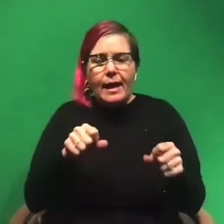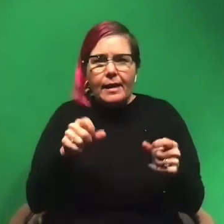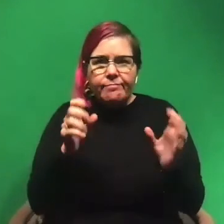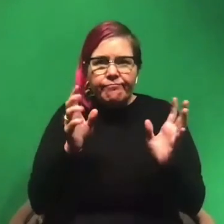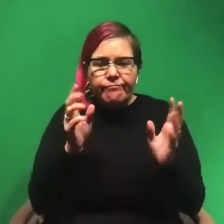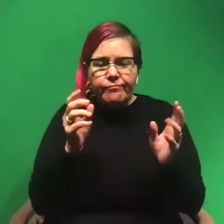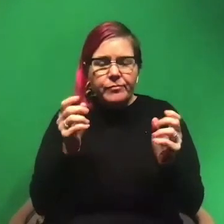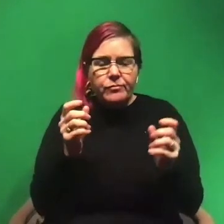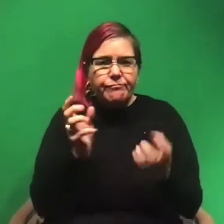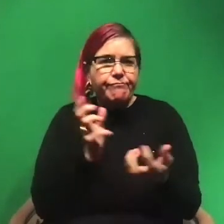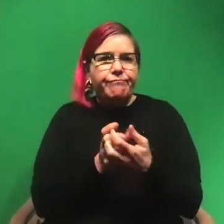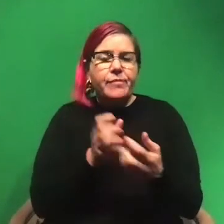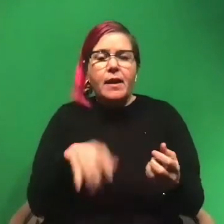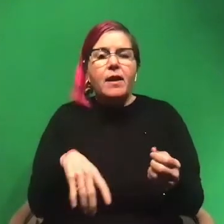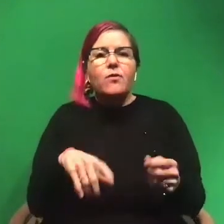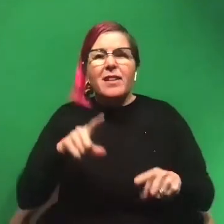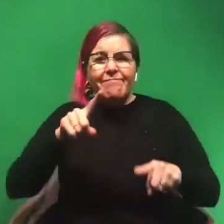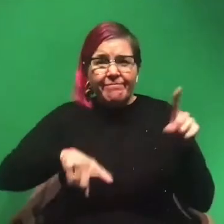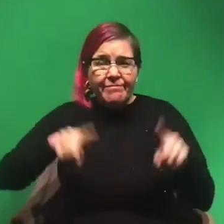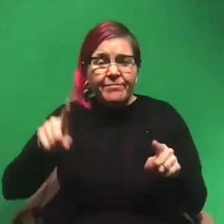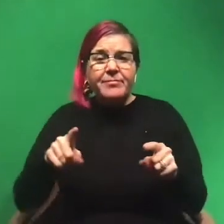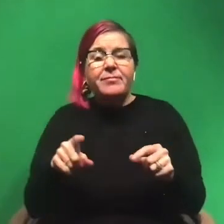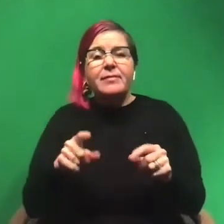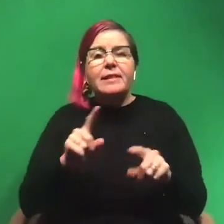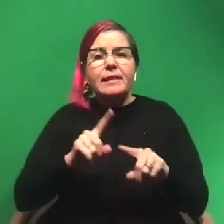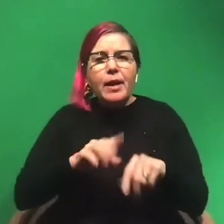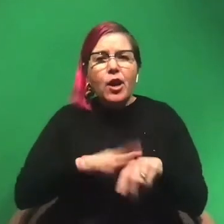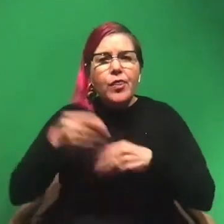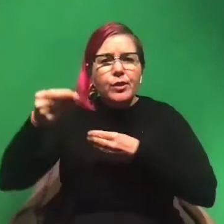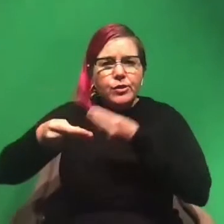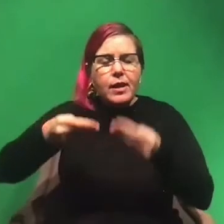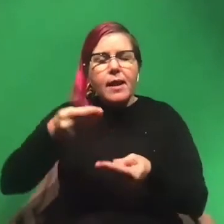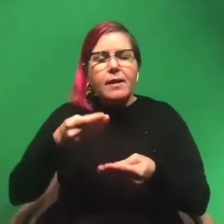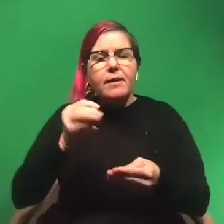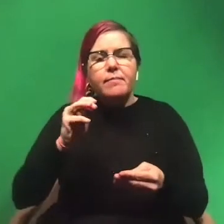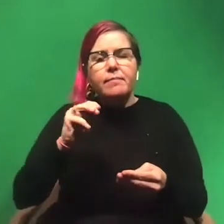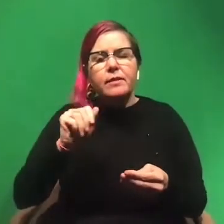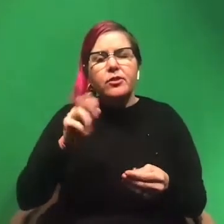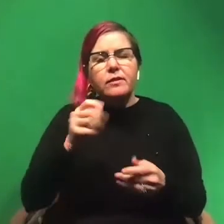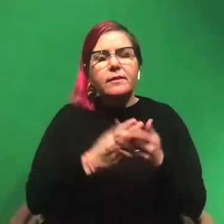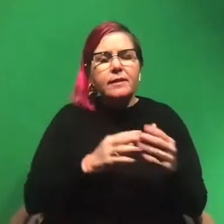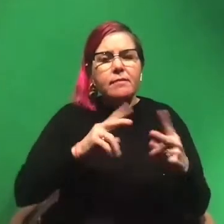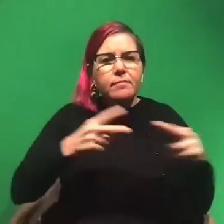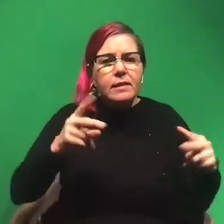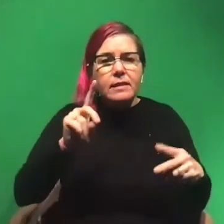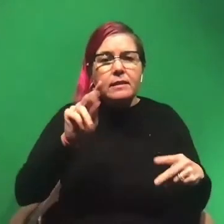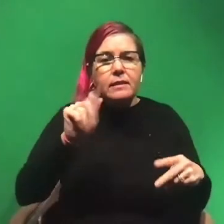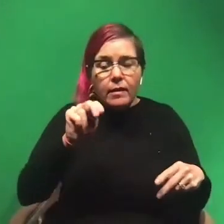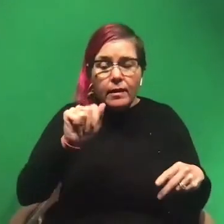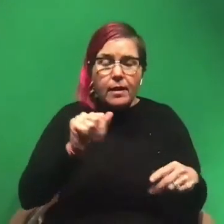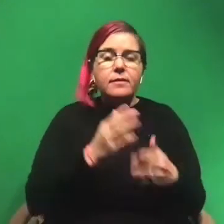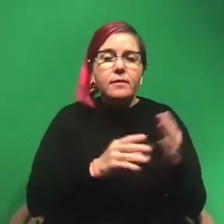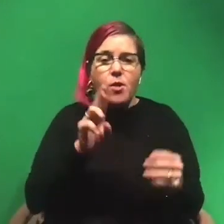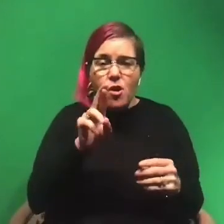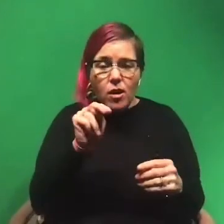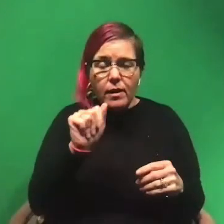They vary a lot coming from genetic materials. So some viruses have DNA genomes, some of them have RNA genomes,